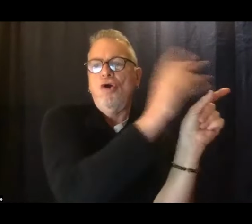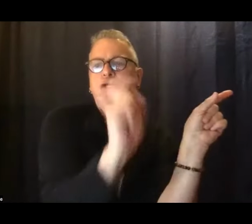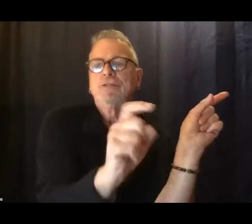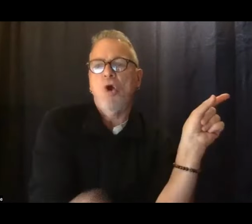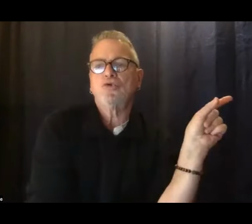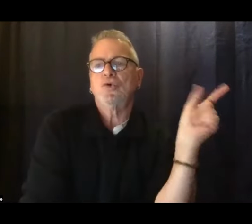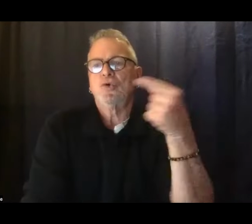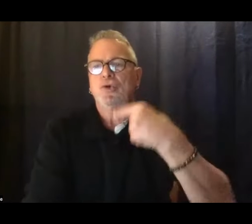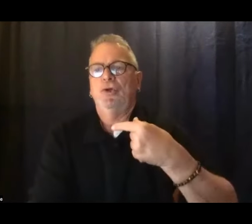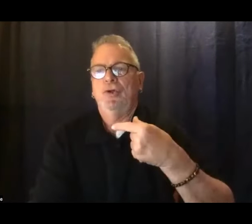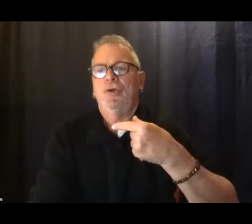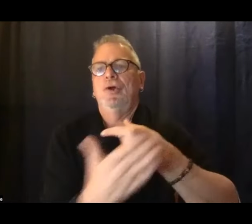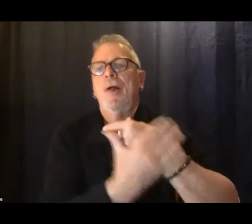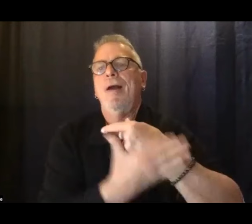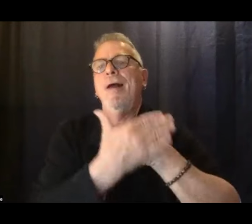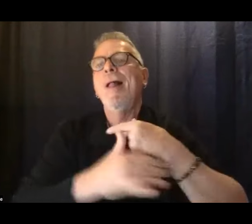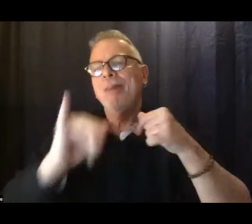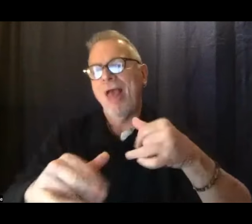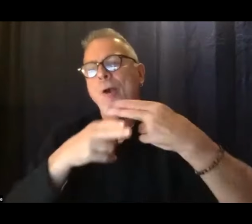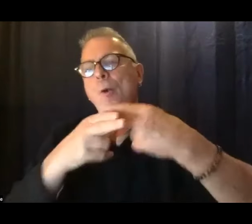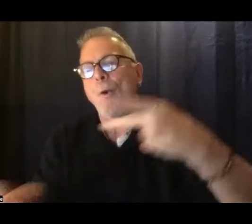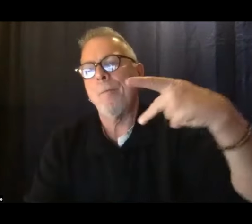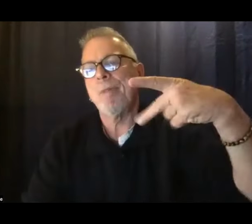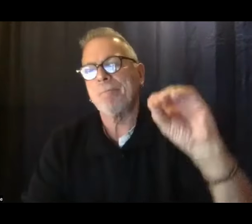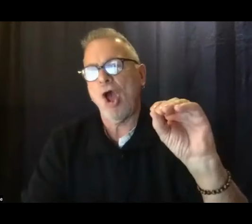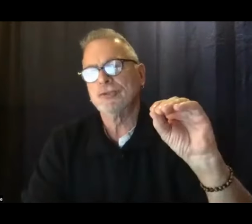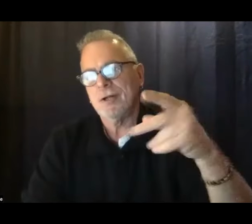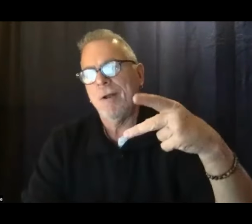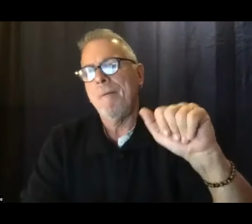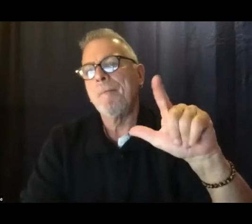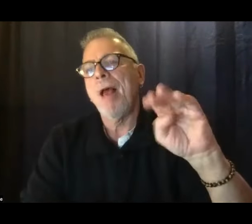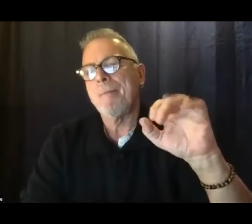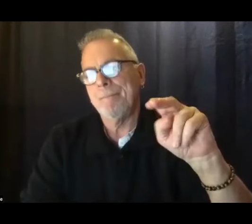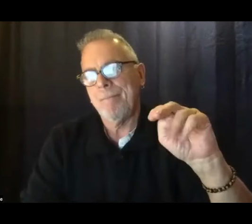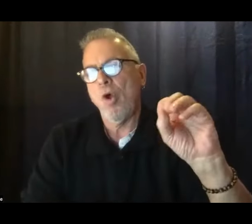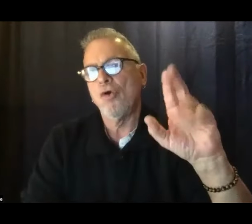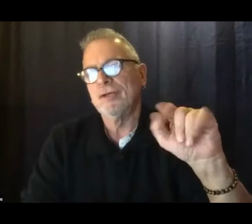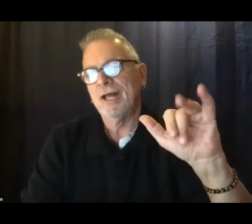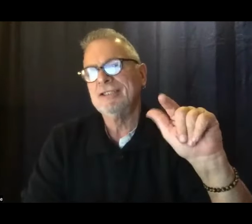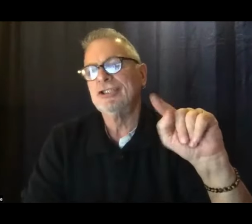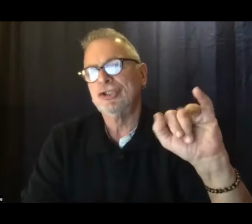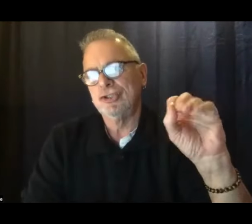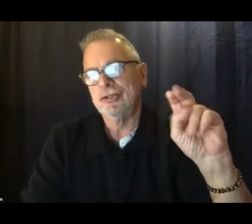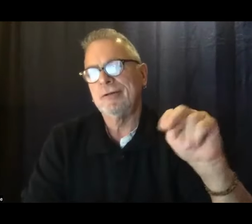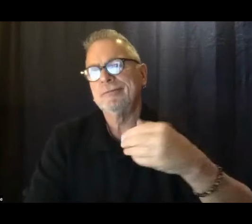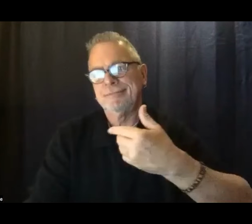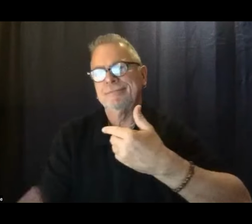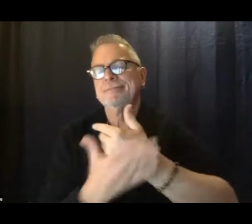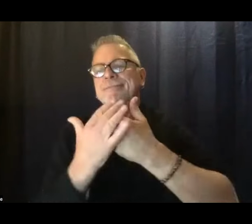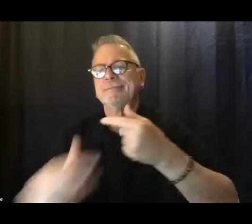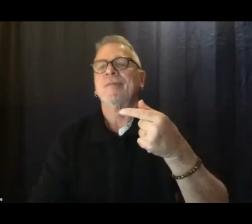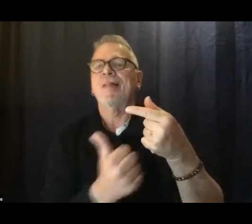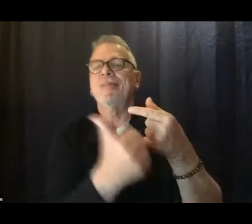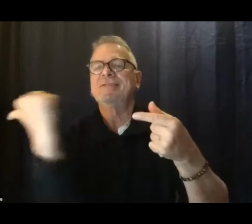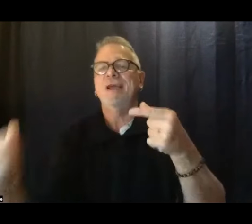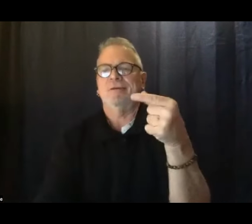is incorrect. Okay? The palm is back to you and it's pointed in. So palm orientation for these are critical.